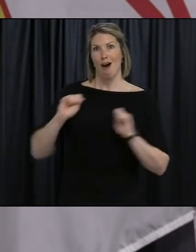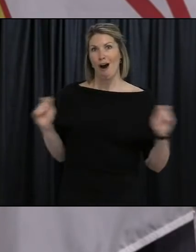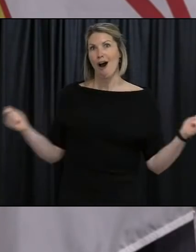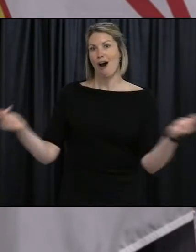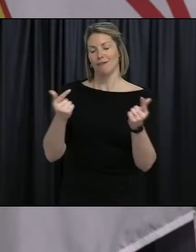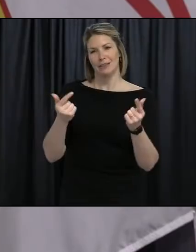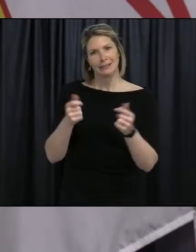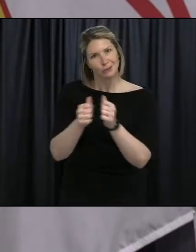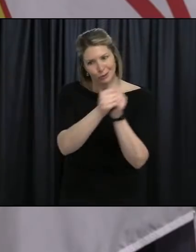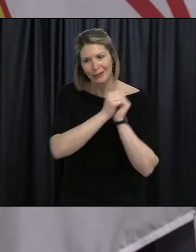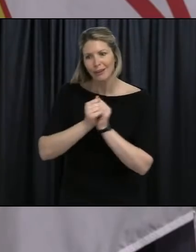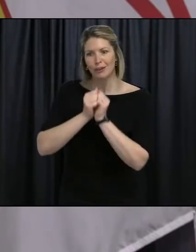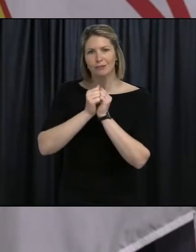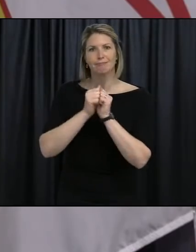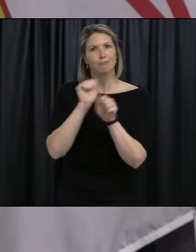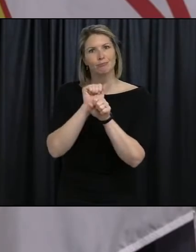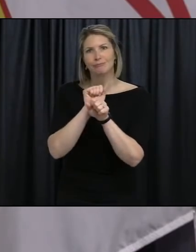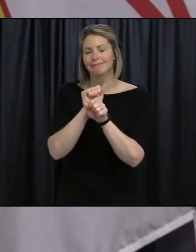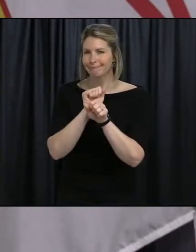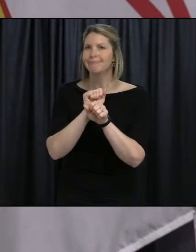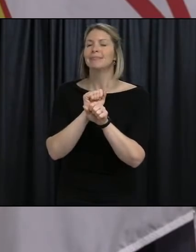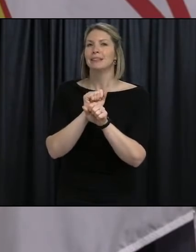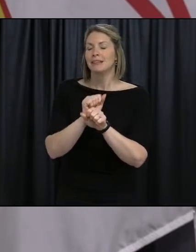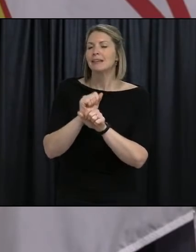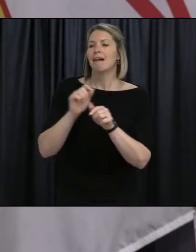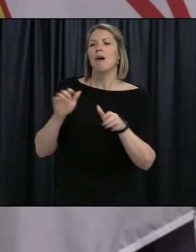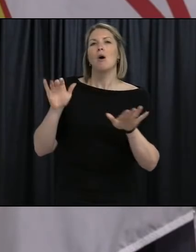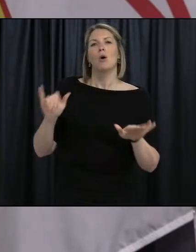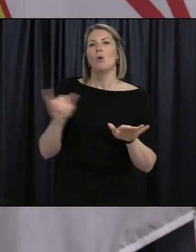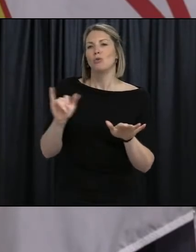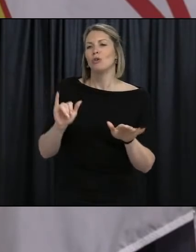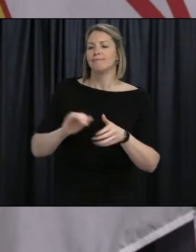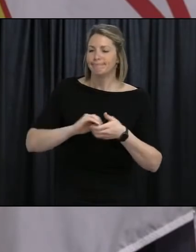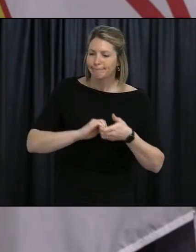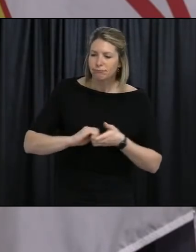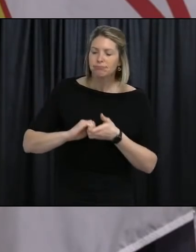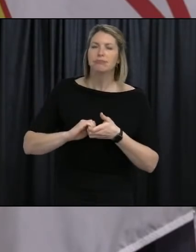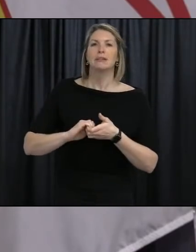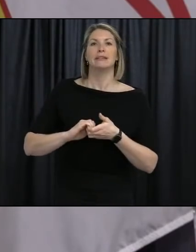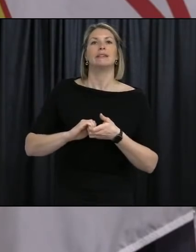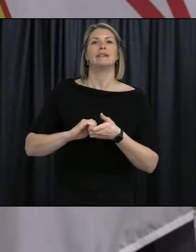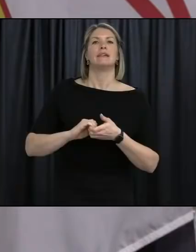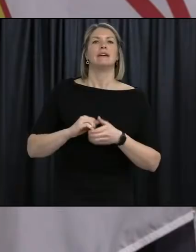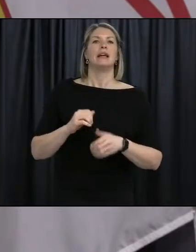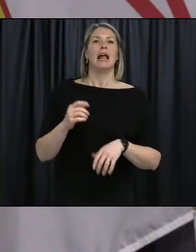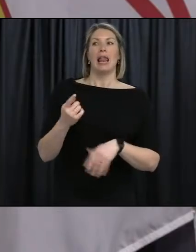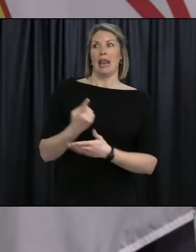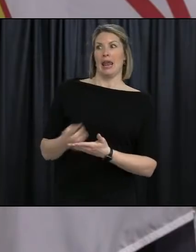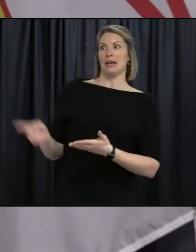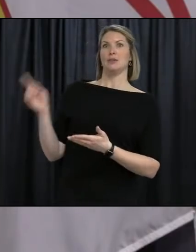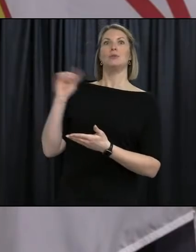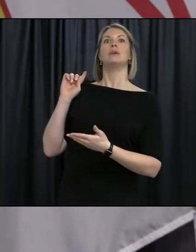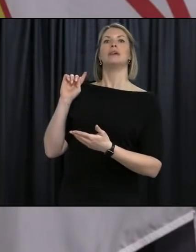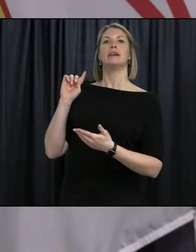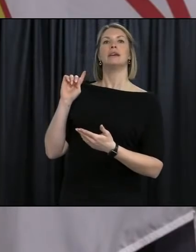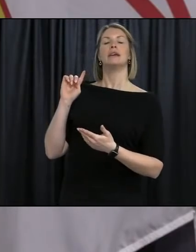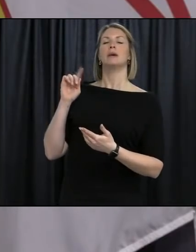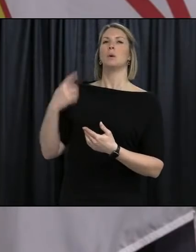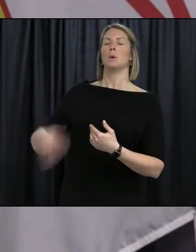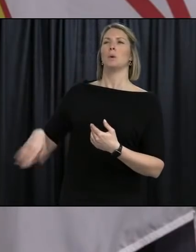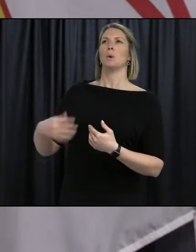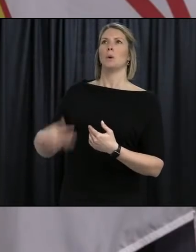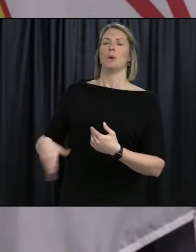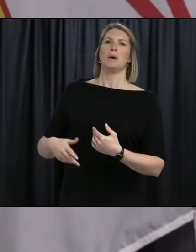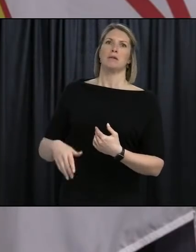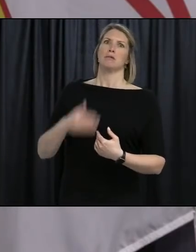And every day, the number of people getting vaccinated continues to increase. Last week, we hit a major milestone in Newfoundland and